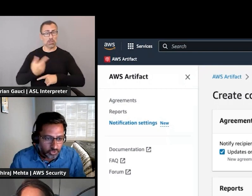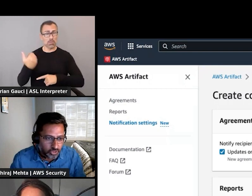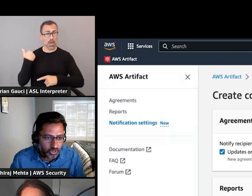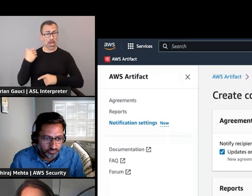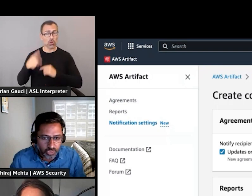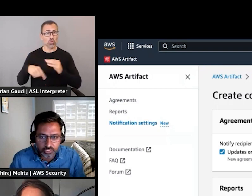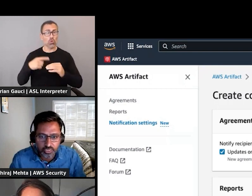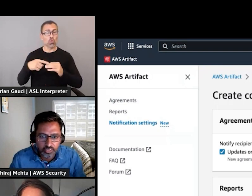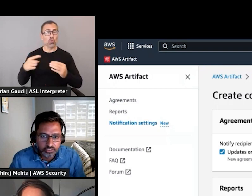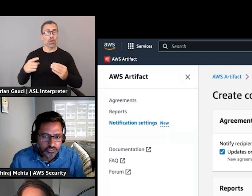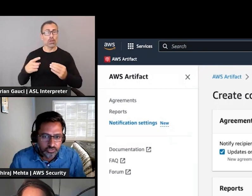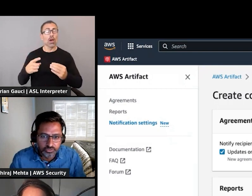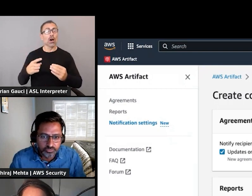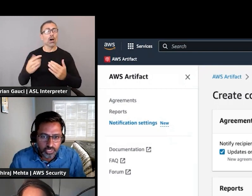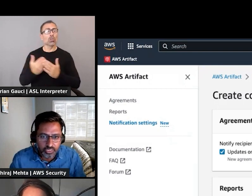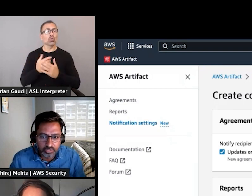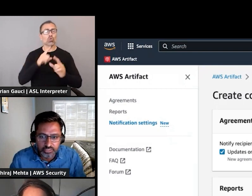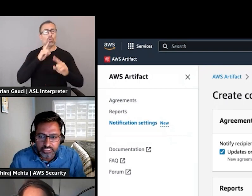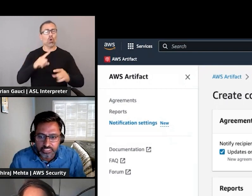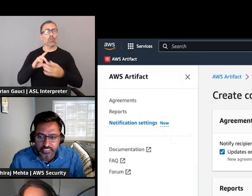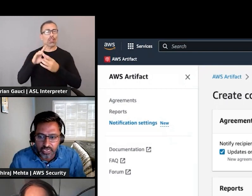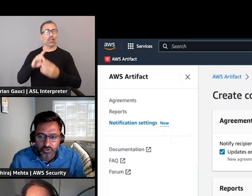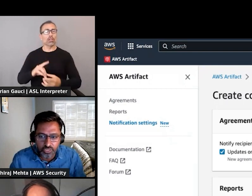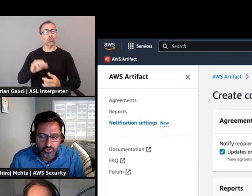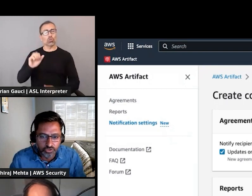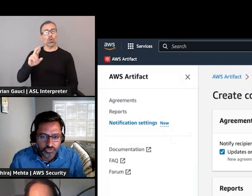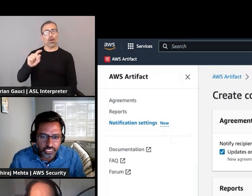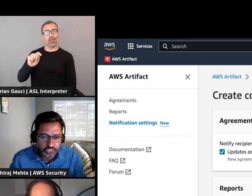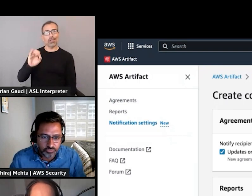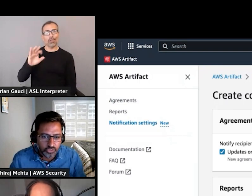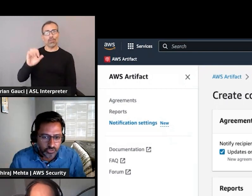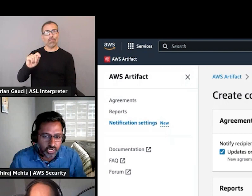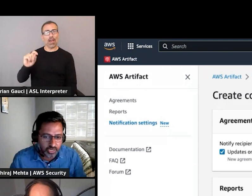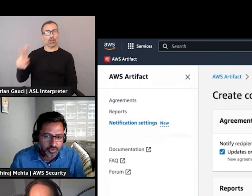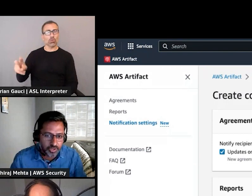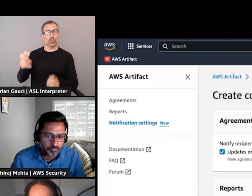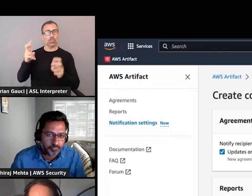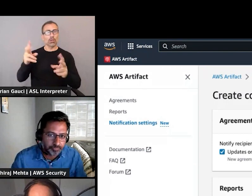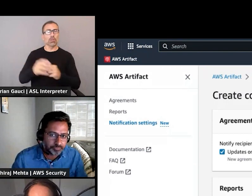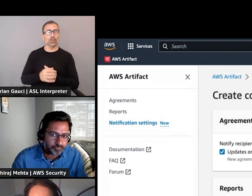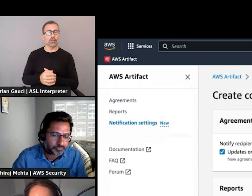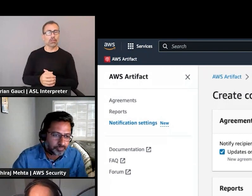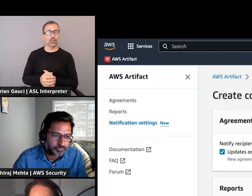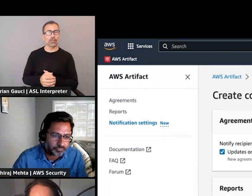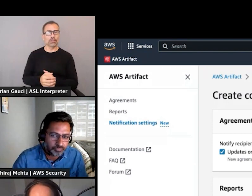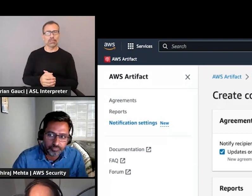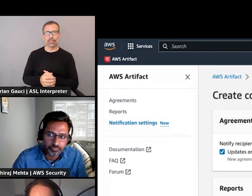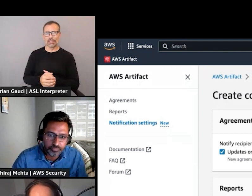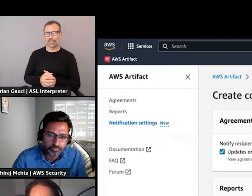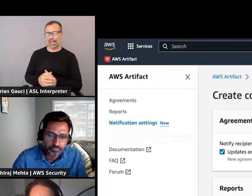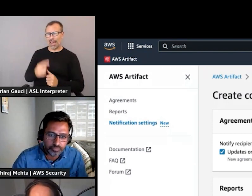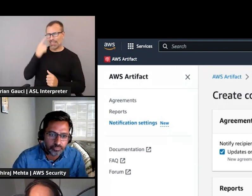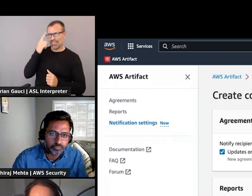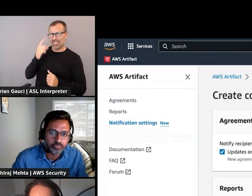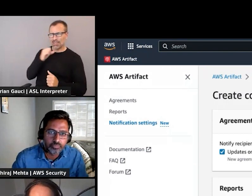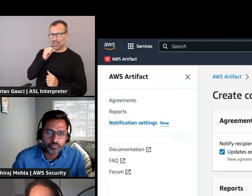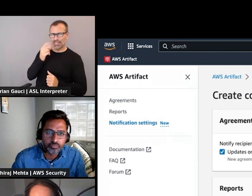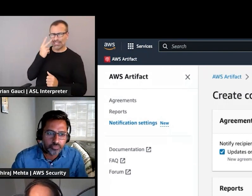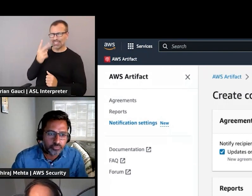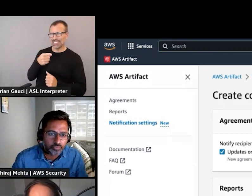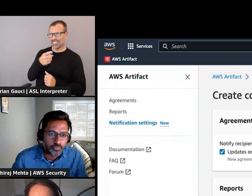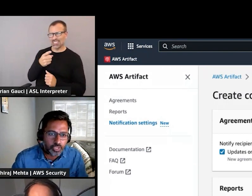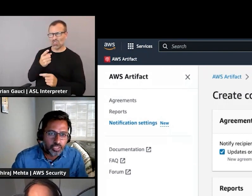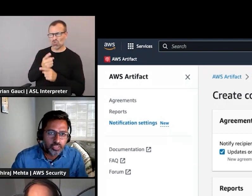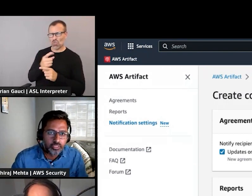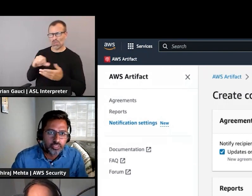new report on Artifact. So this is how a What I'm seeing notification is would look like. create Yeah. configuration. Is that where you want to be on the page or a different